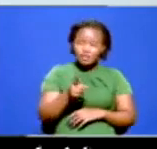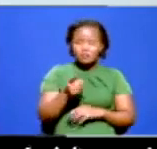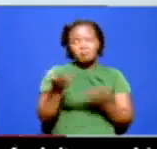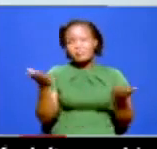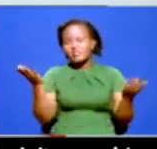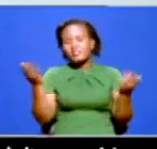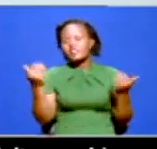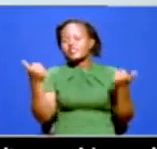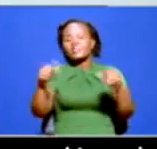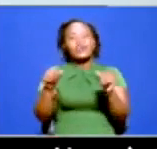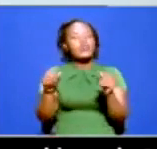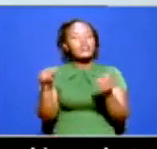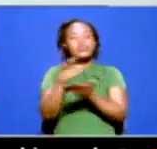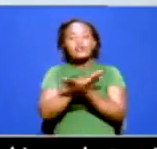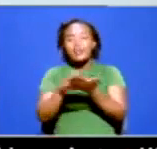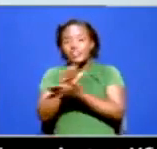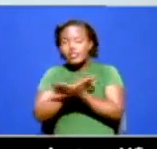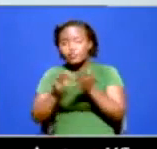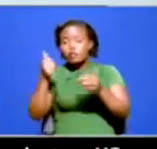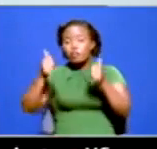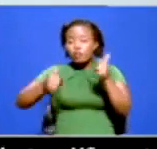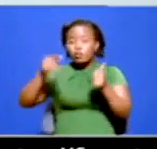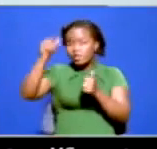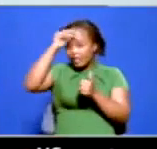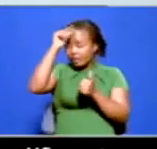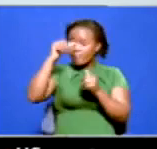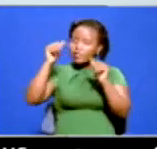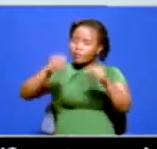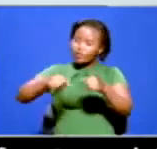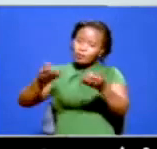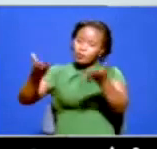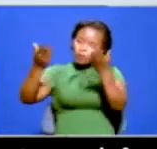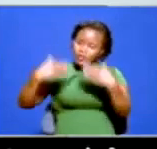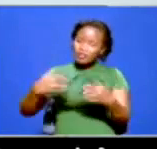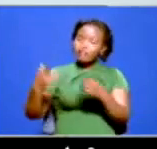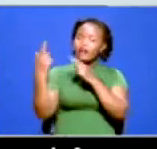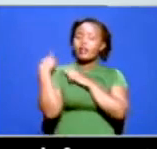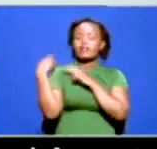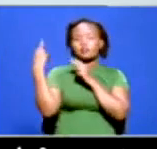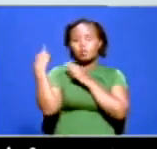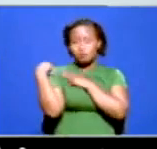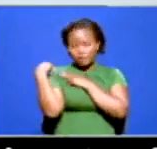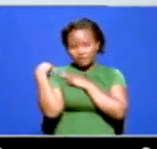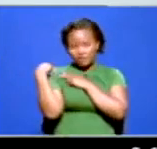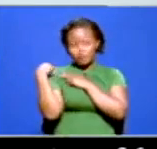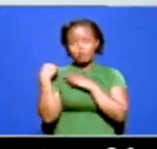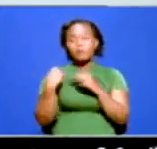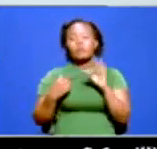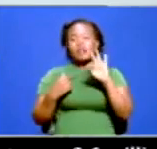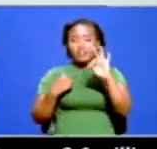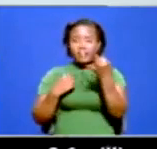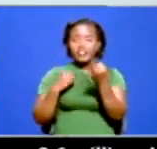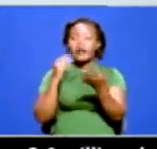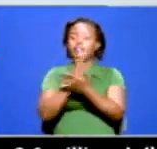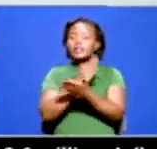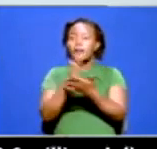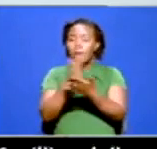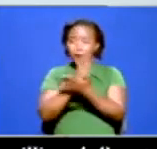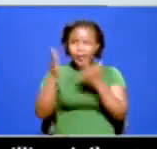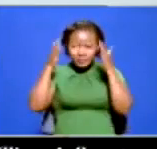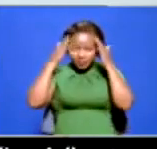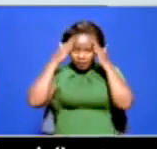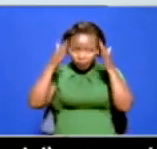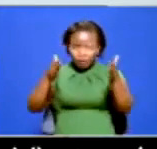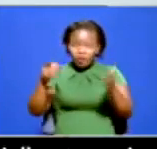in areas that the government would want us to undertake. And the third part of that looks at